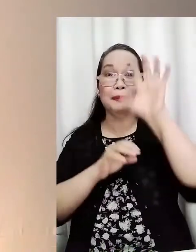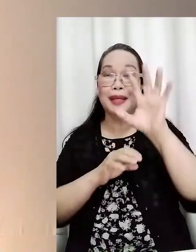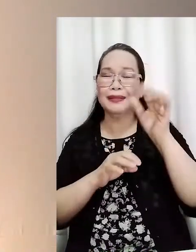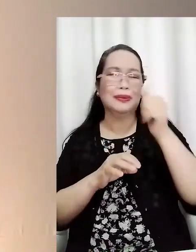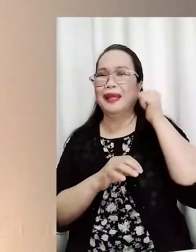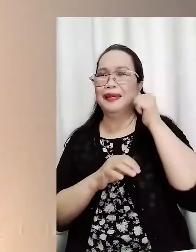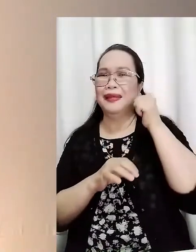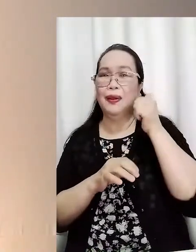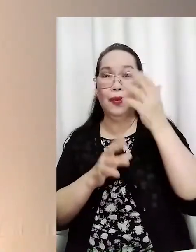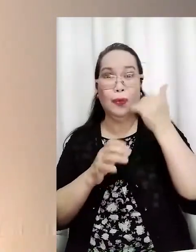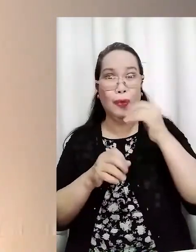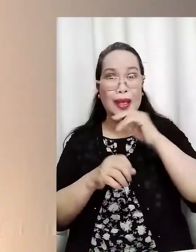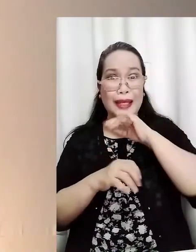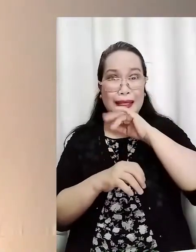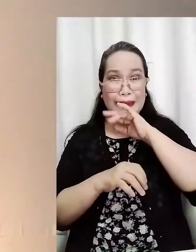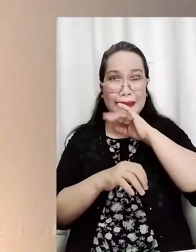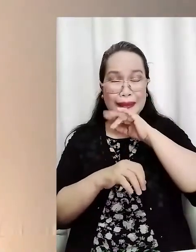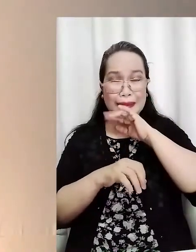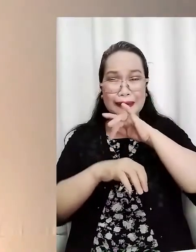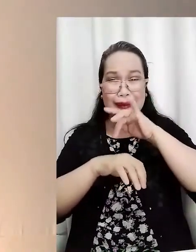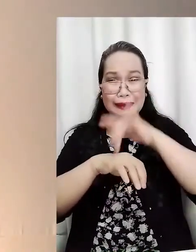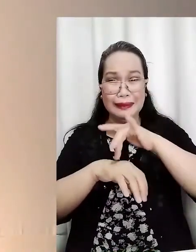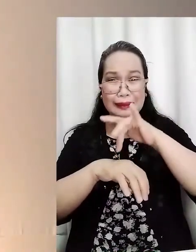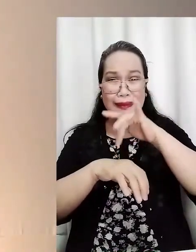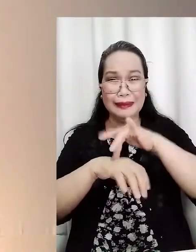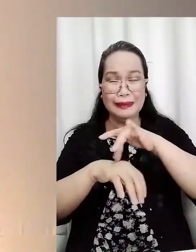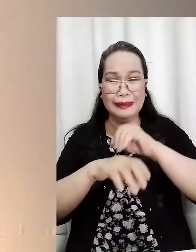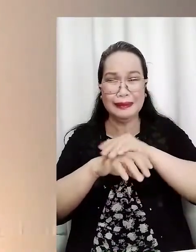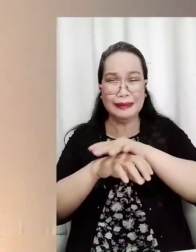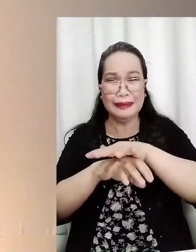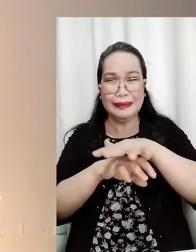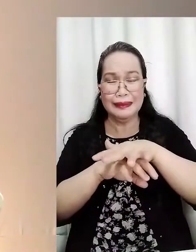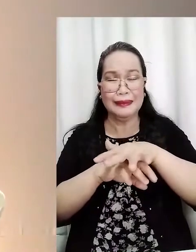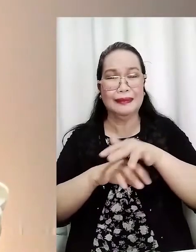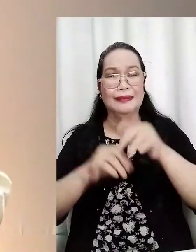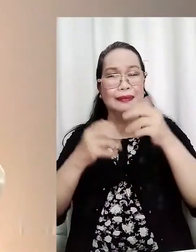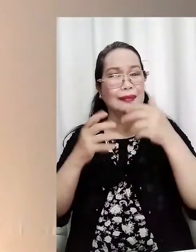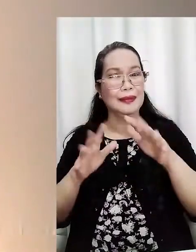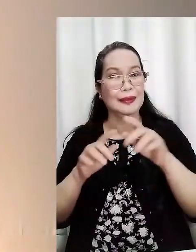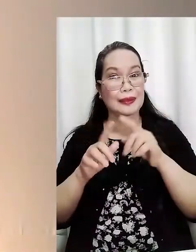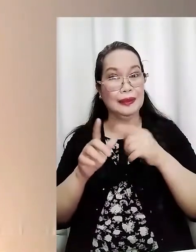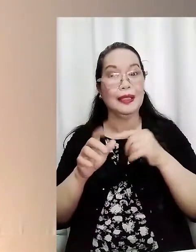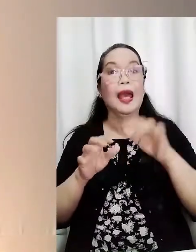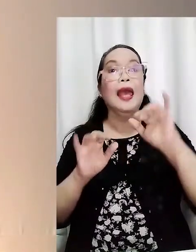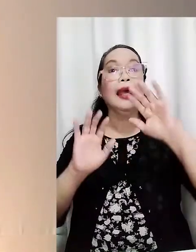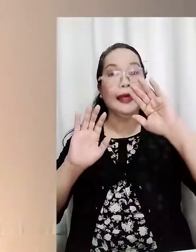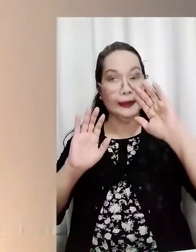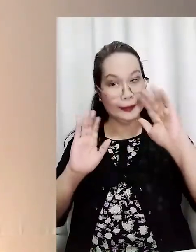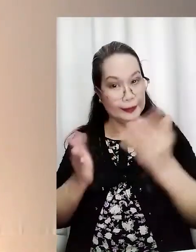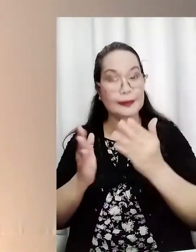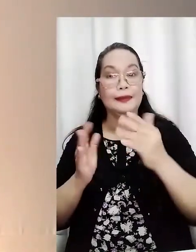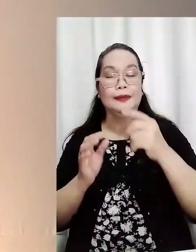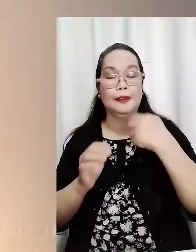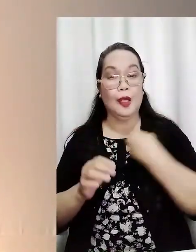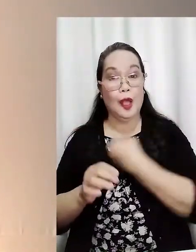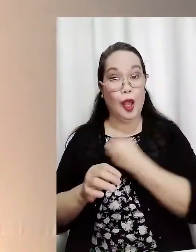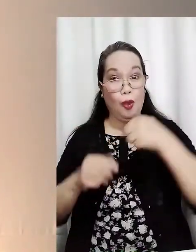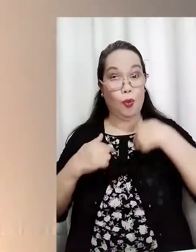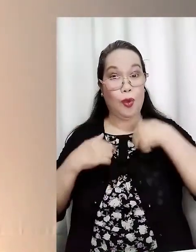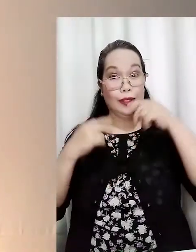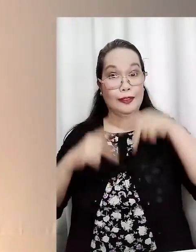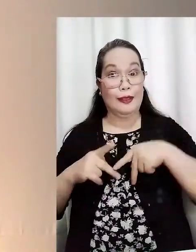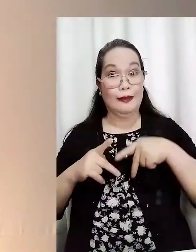ito. Bakit? Contaminated na siya. Alam po ninyo, ganyan yung standing natin before